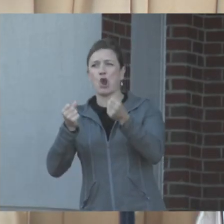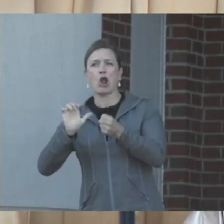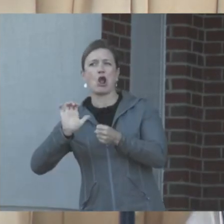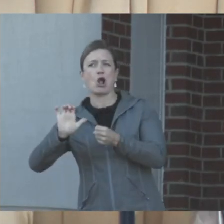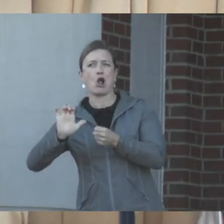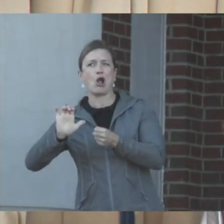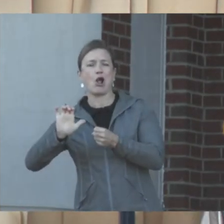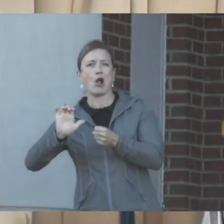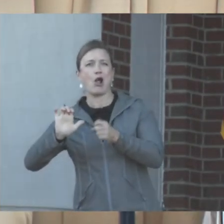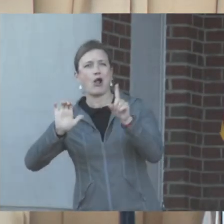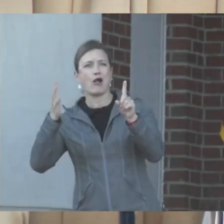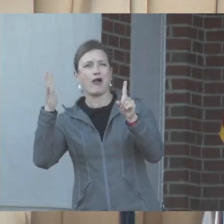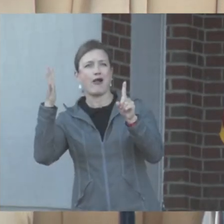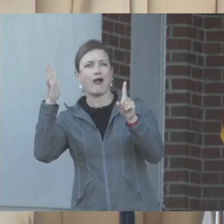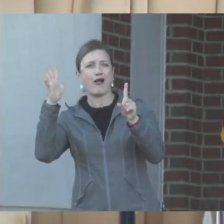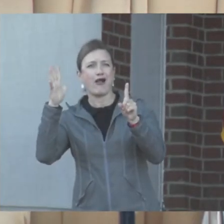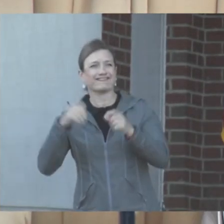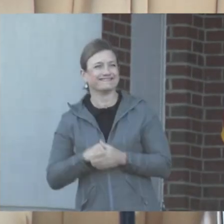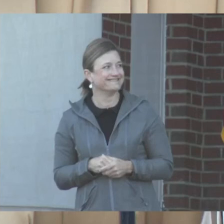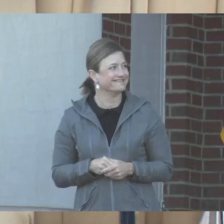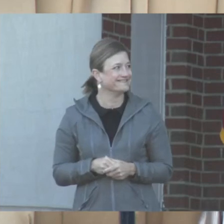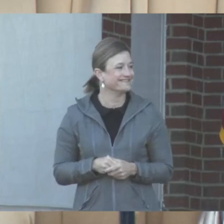I think they're praising you.